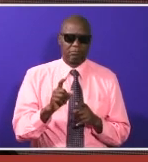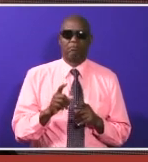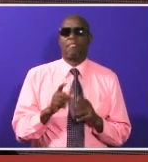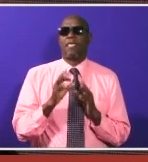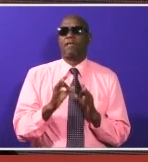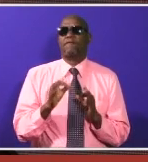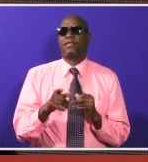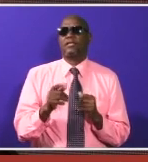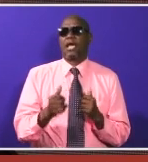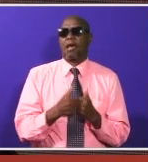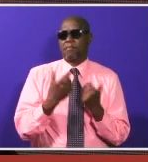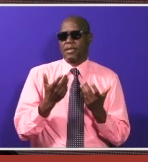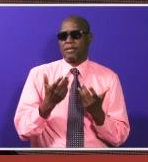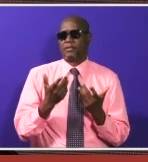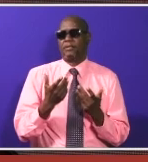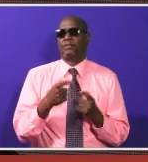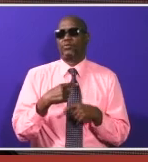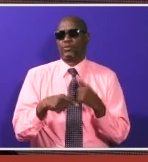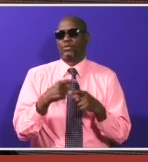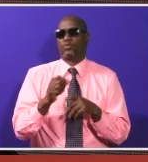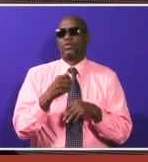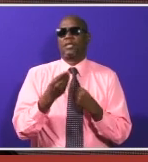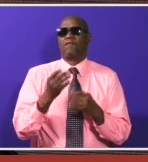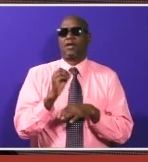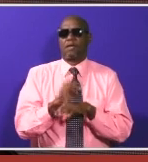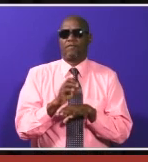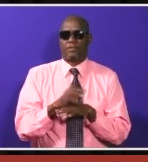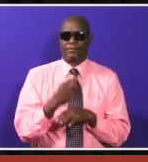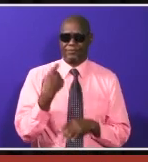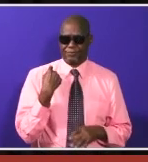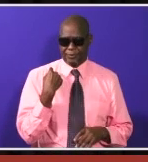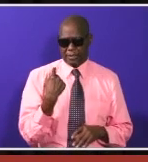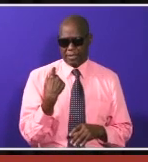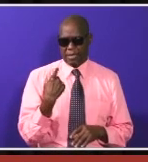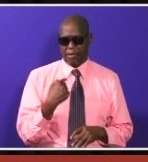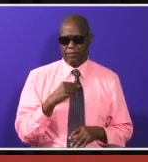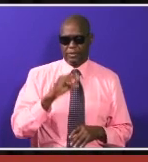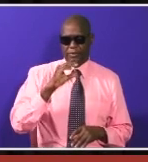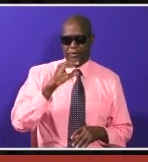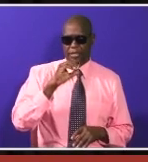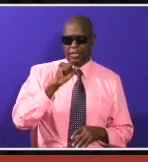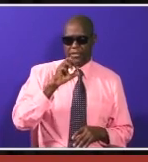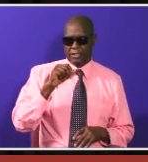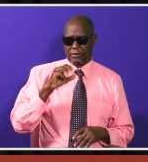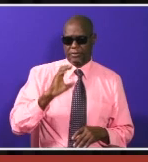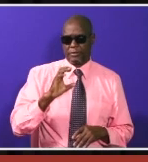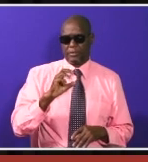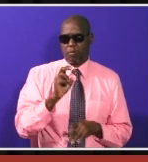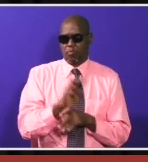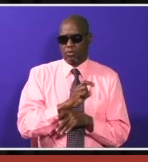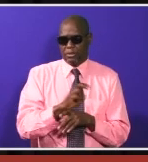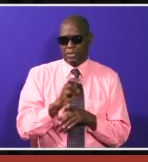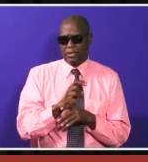we go ahead and we're able to give the advice. All right. Recently, SRC undertook monitoring and evaluation exercises in a public